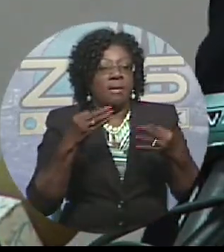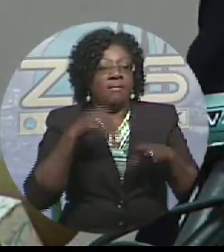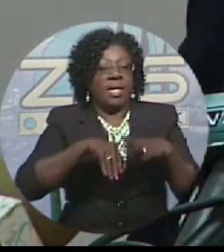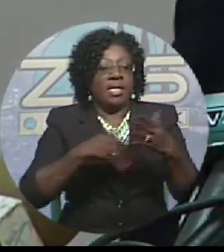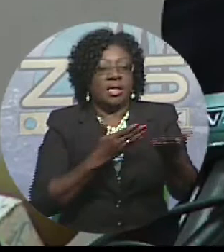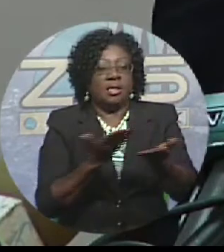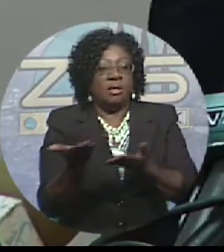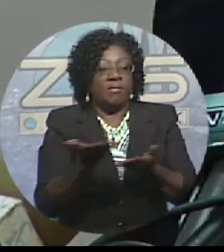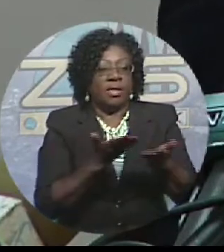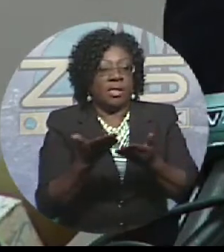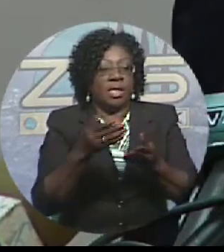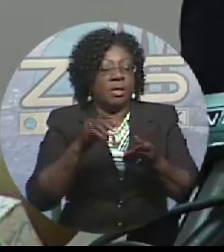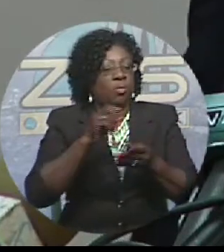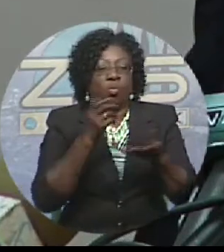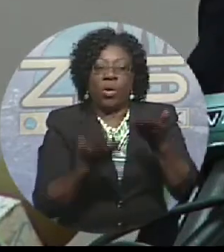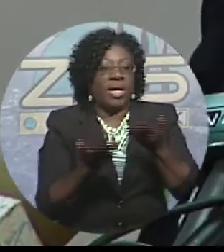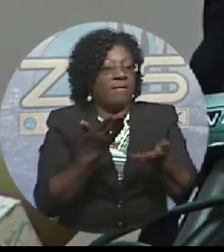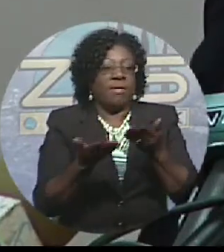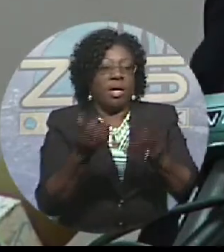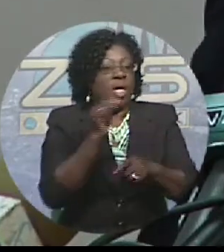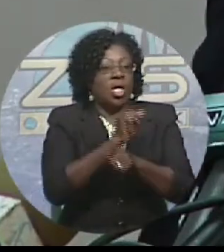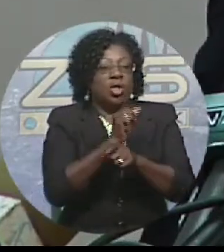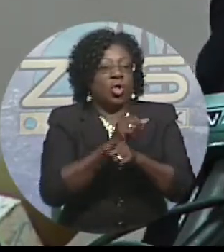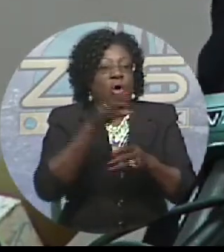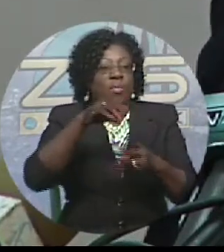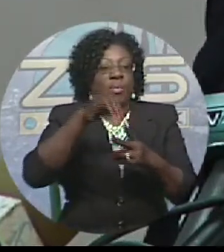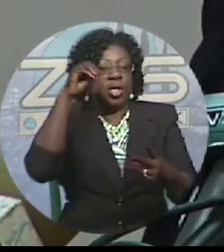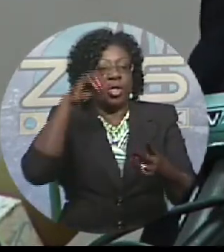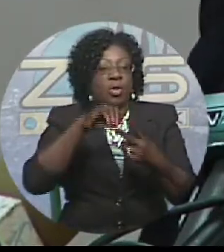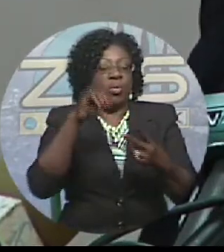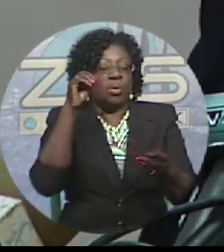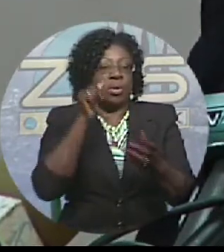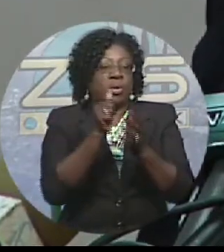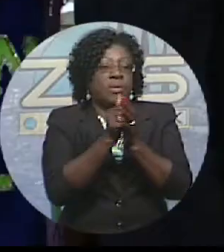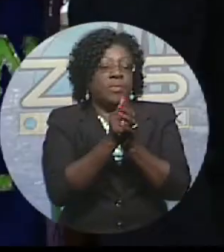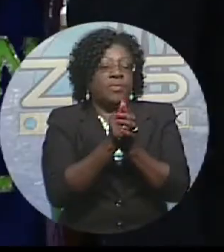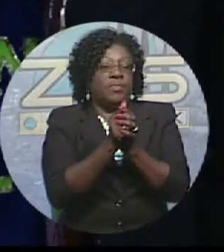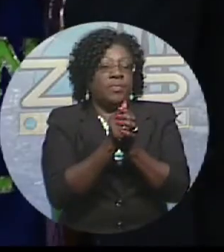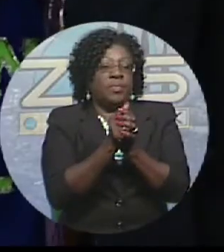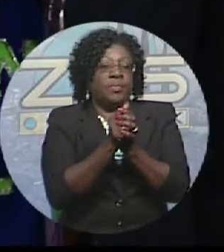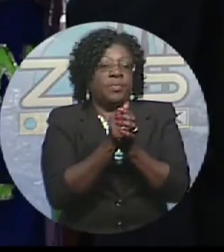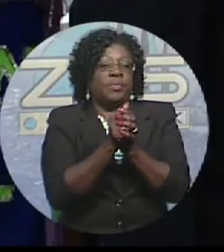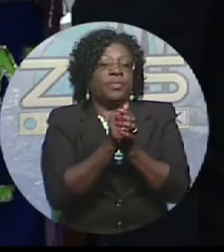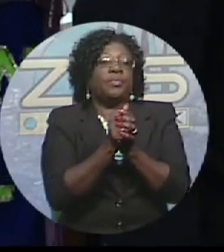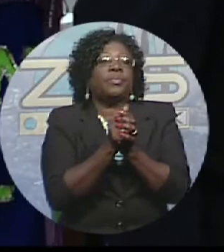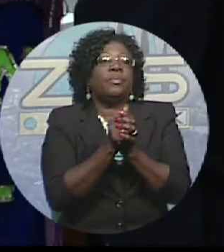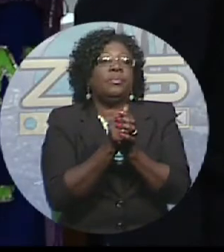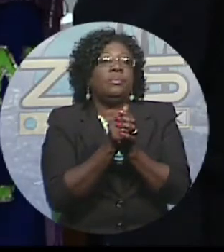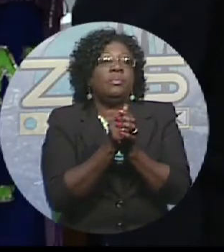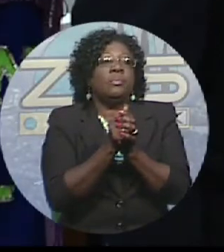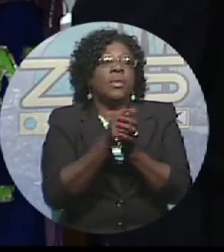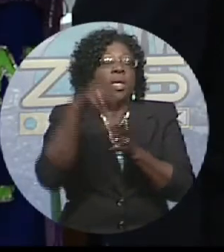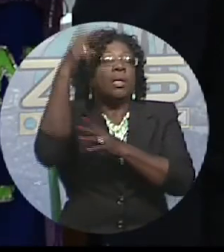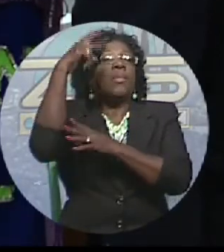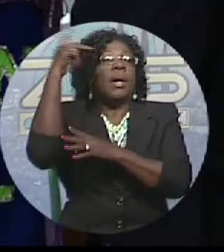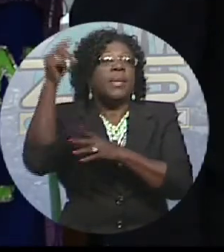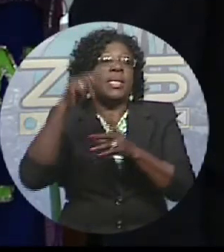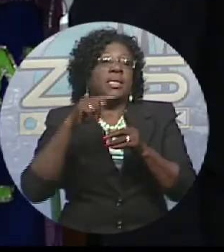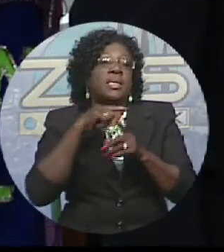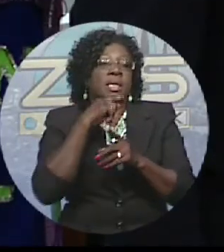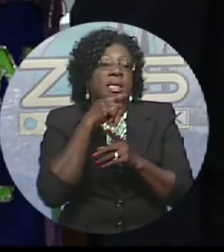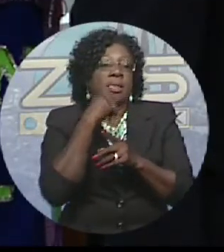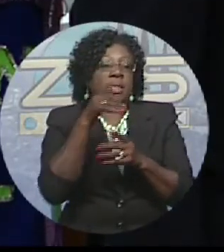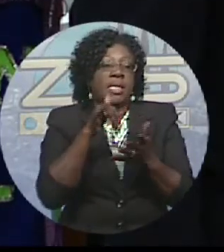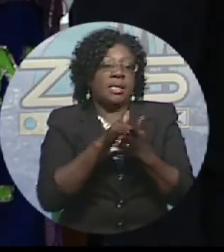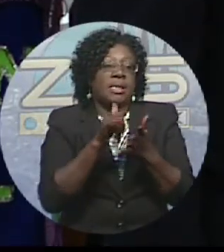of whatever entity that is prepared to employ them. So the Prime Minister is of the view that